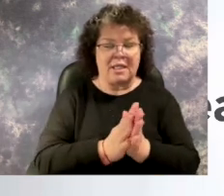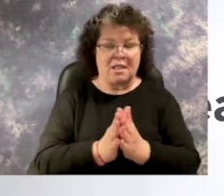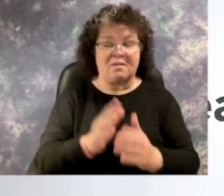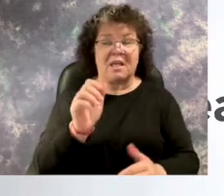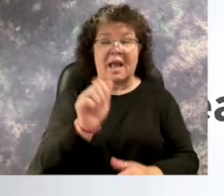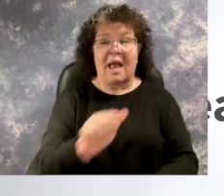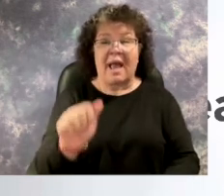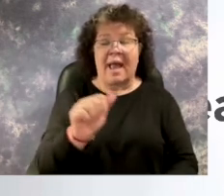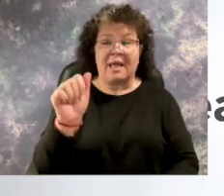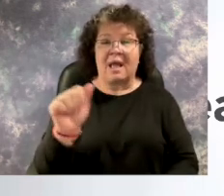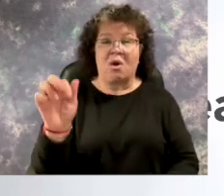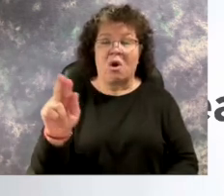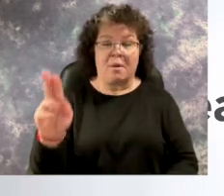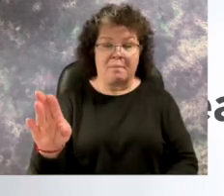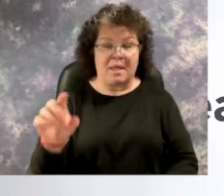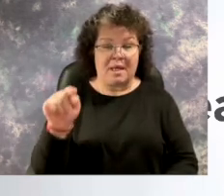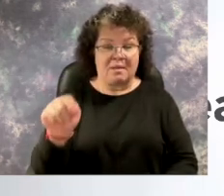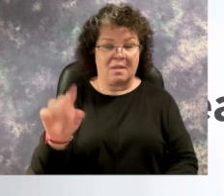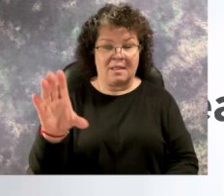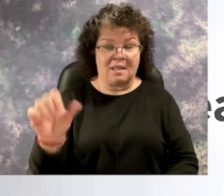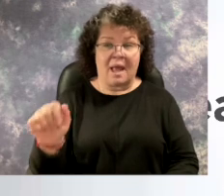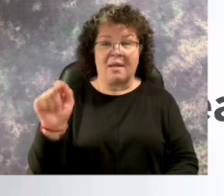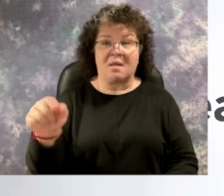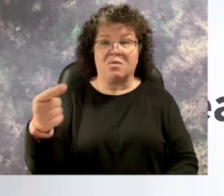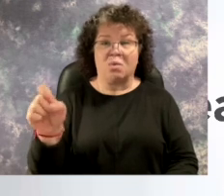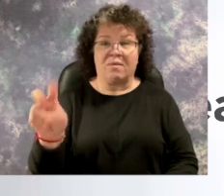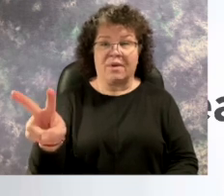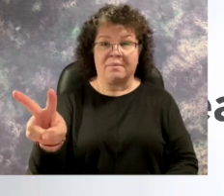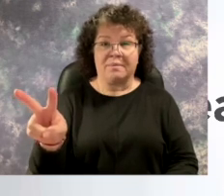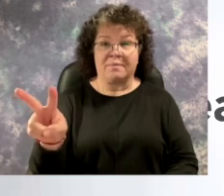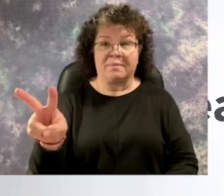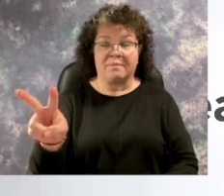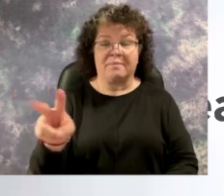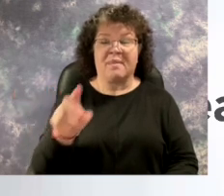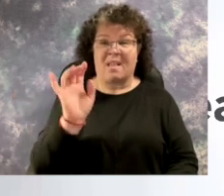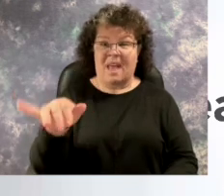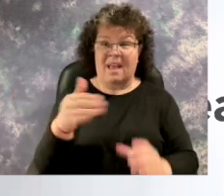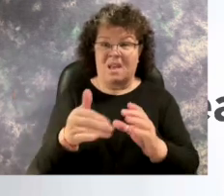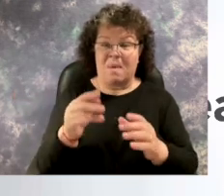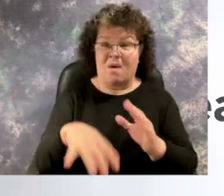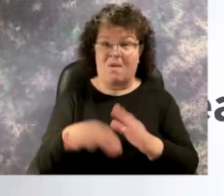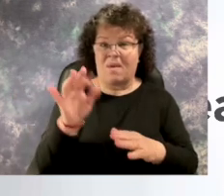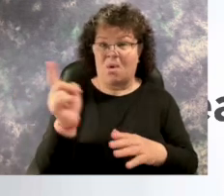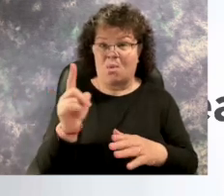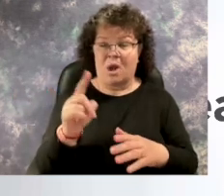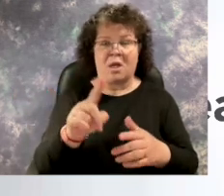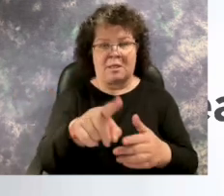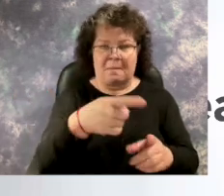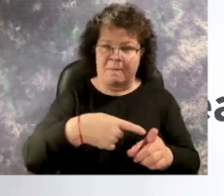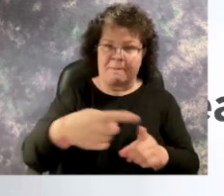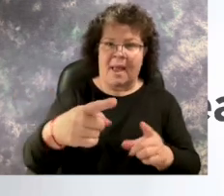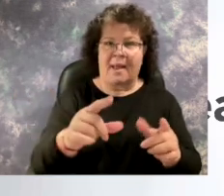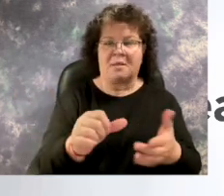cleantransportationincentives@arb.ca.gov if you have any questions. You can also find this email on our main page below